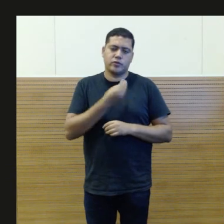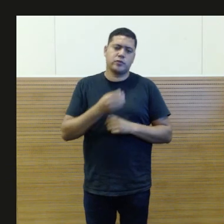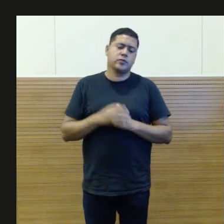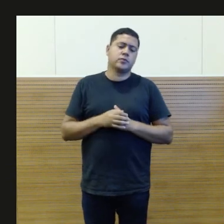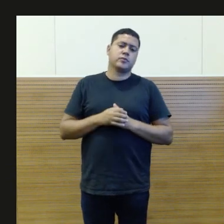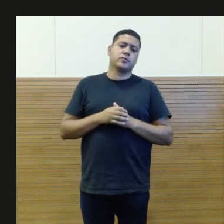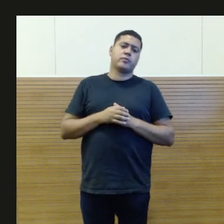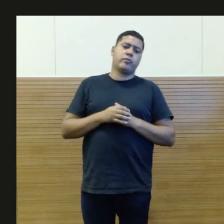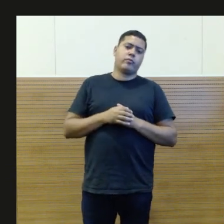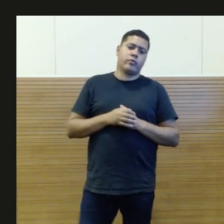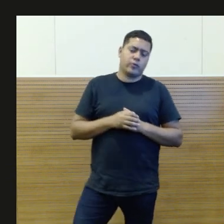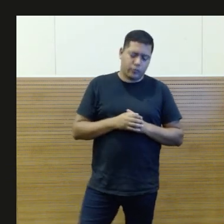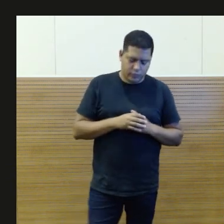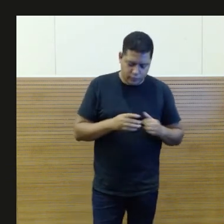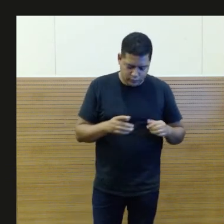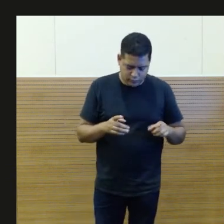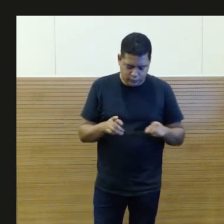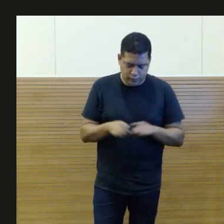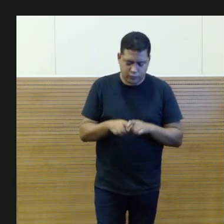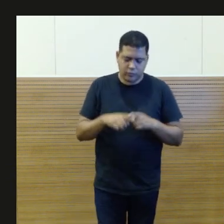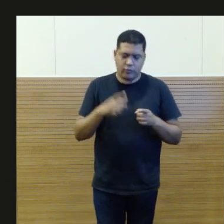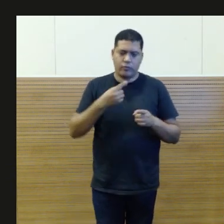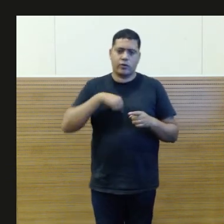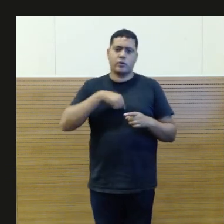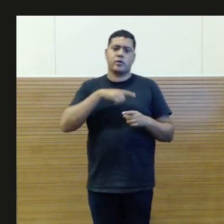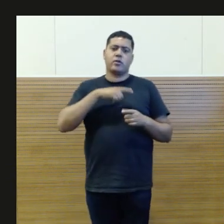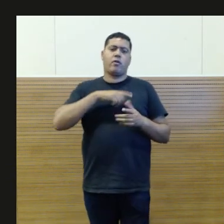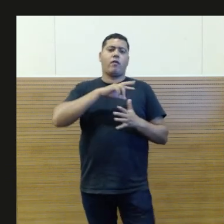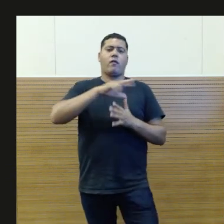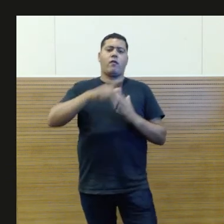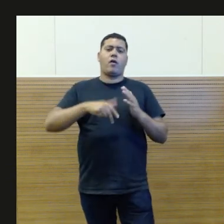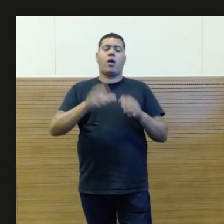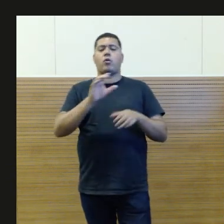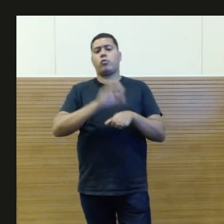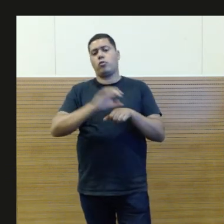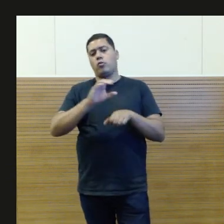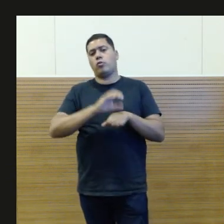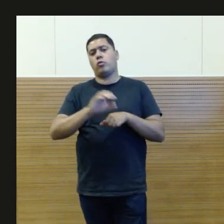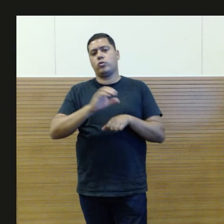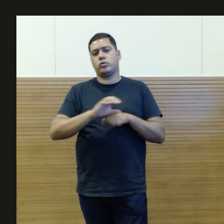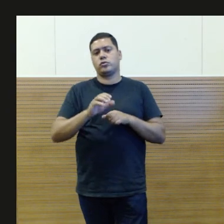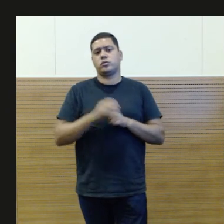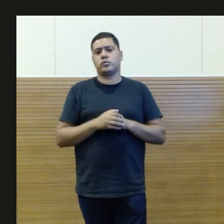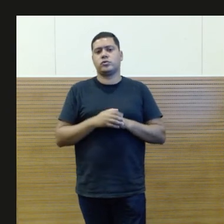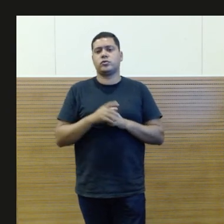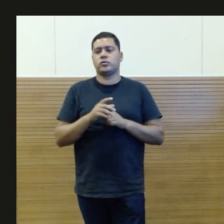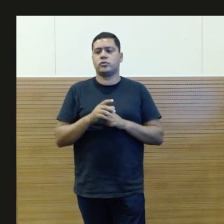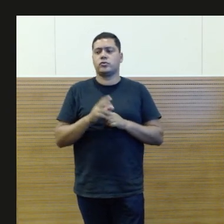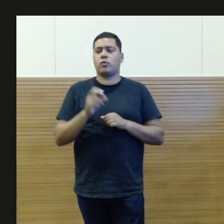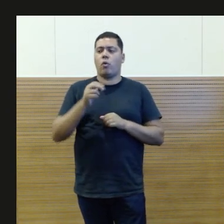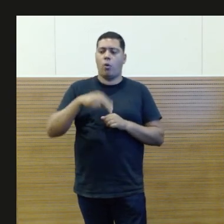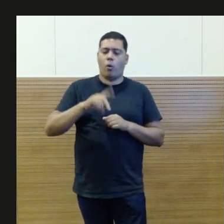Thank you, Dr. Gisele. And at this moment, we will have presentation by Chile,